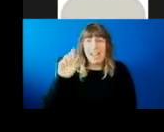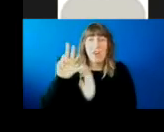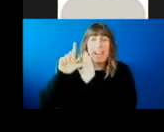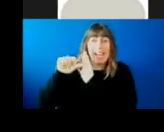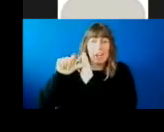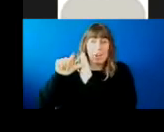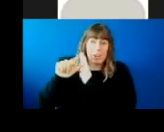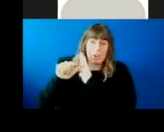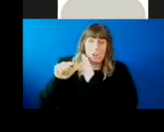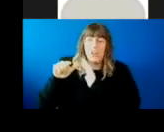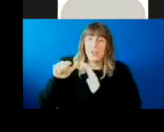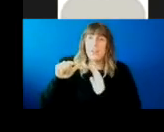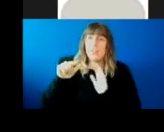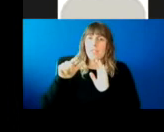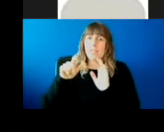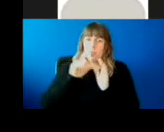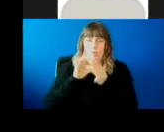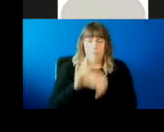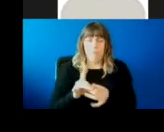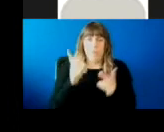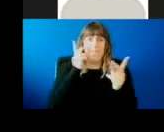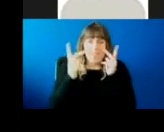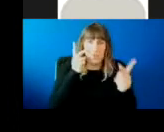more focused on visual content.